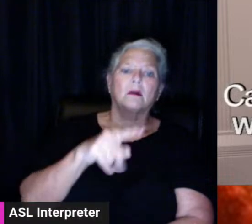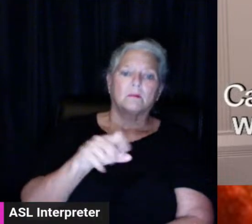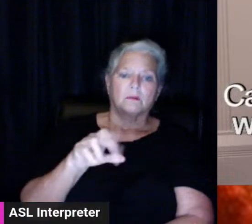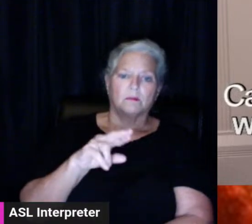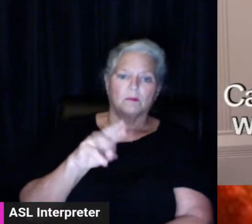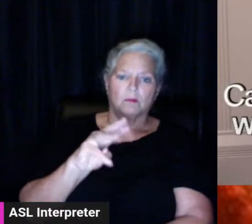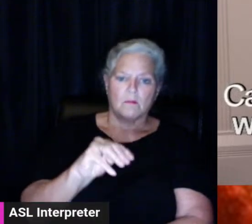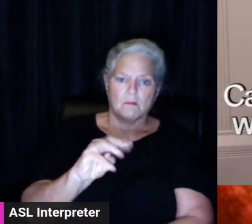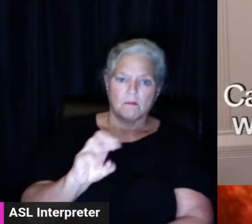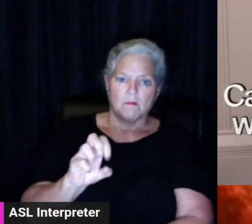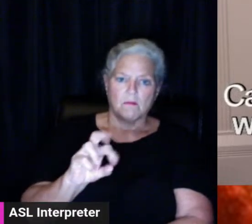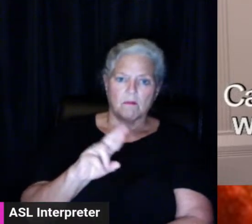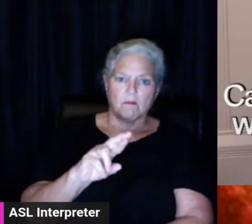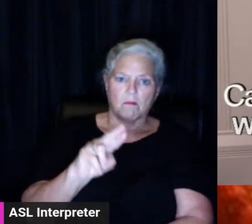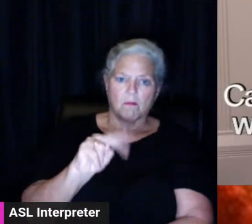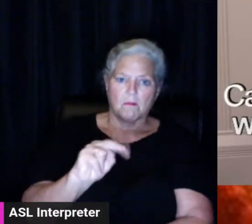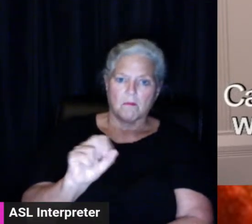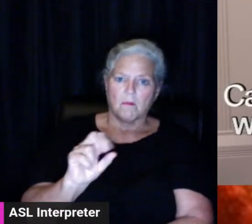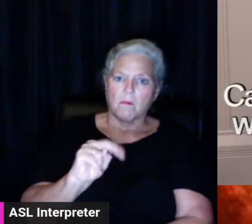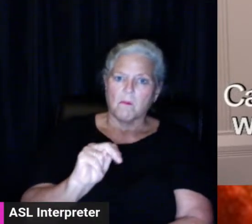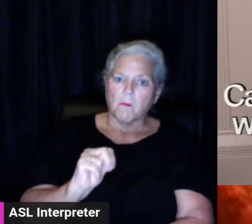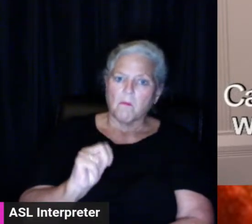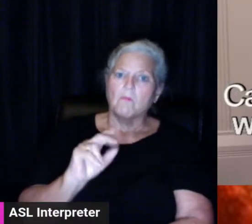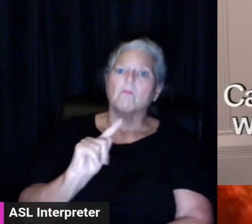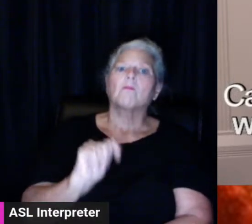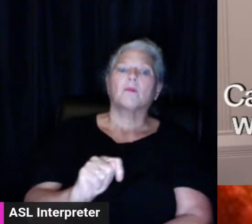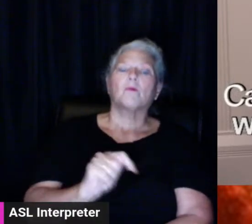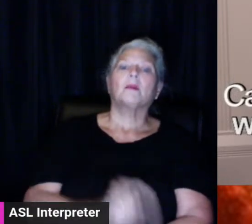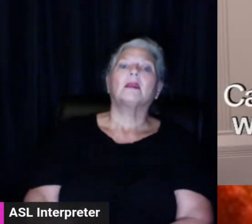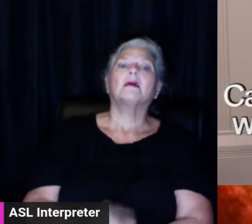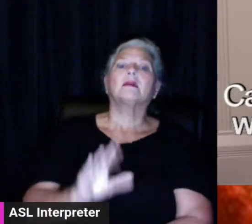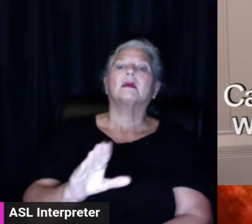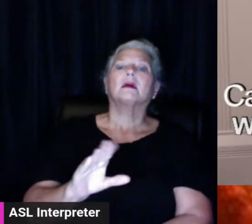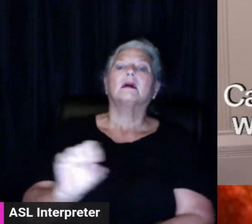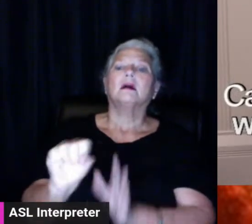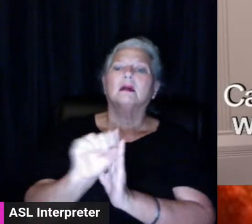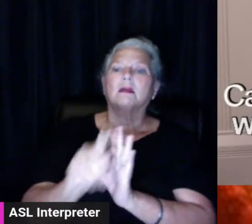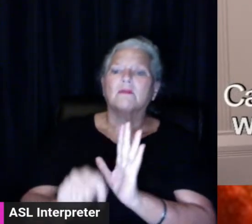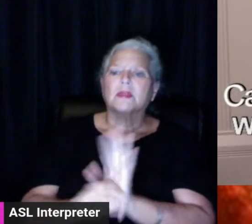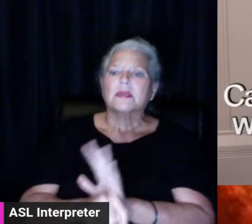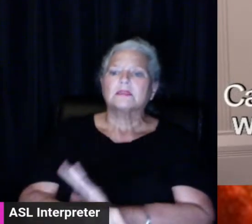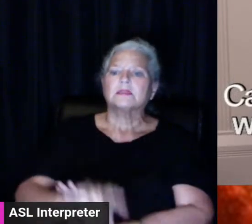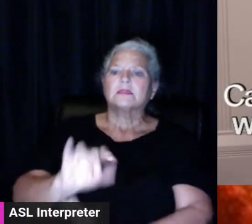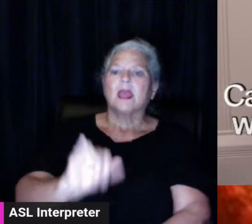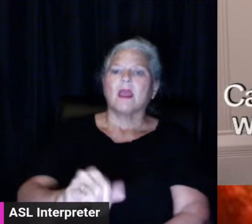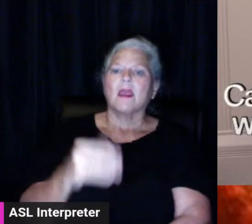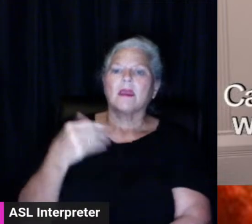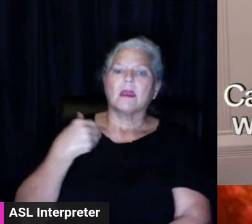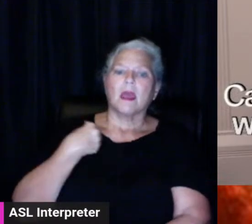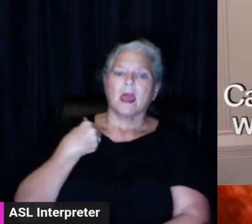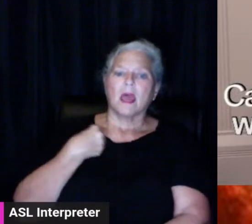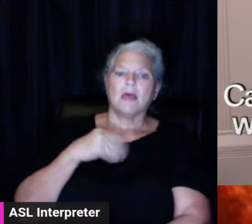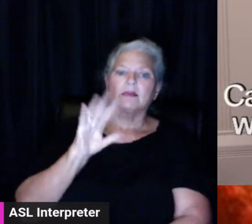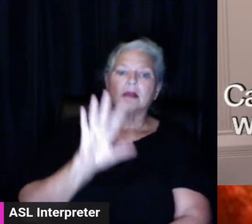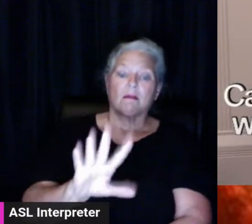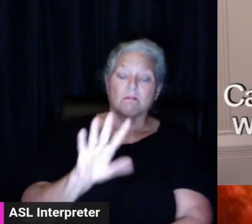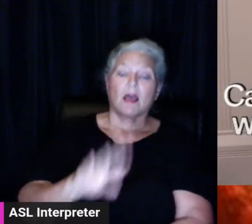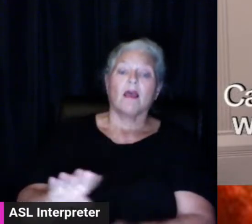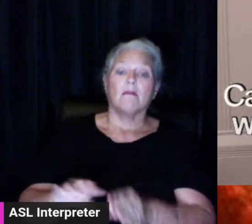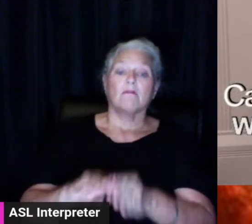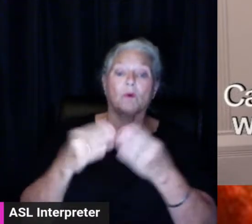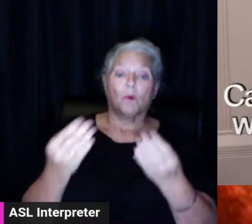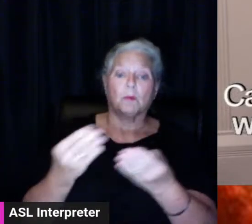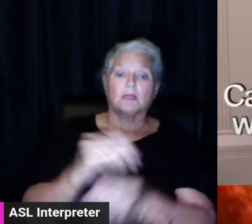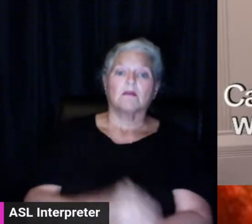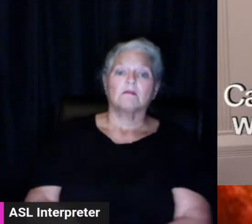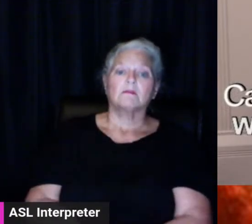vacancy. The Reservoir Pond Advisory Committee has a vacancy. The Sustainability Committee has 5 vacancies. The Veterans Council has 7 vacancies. And